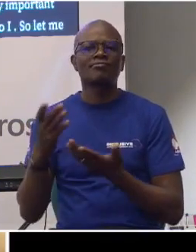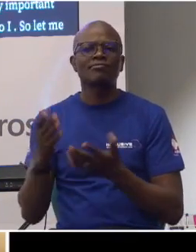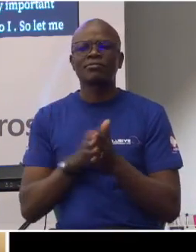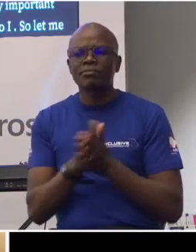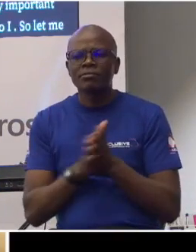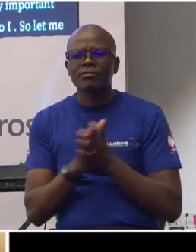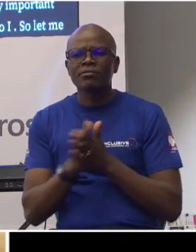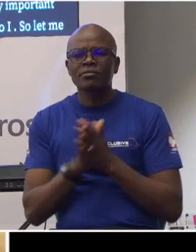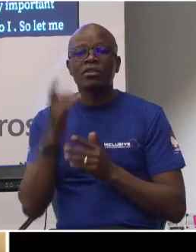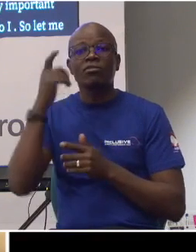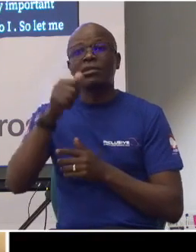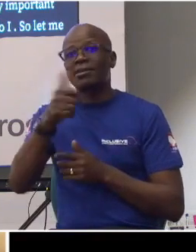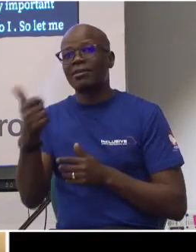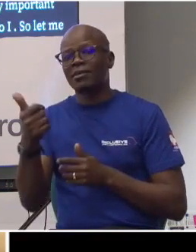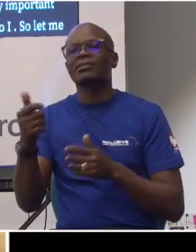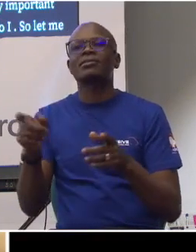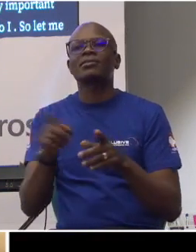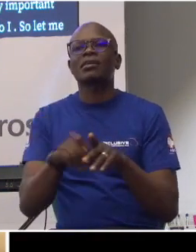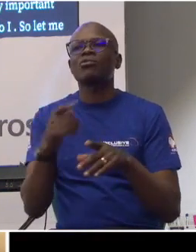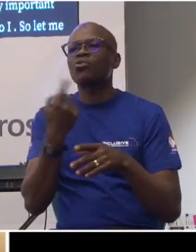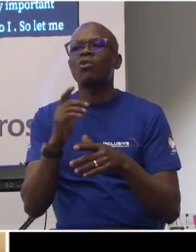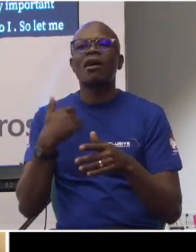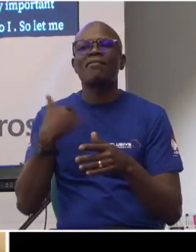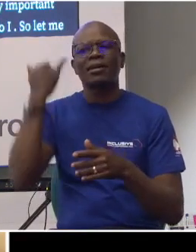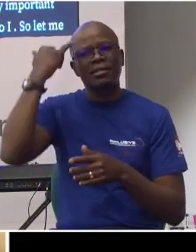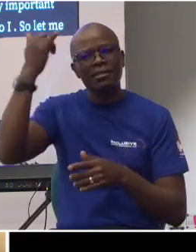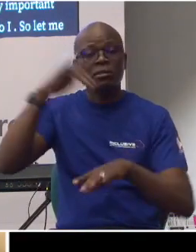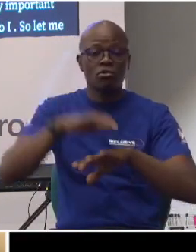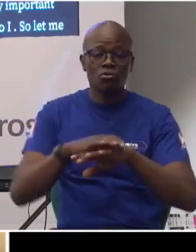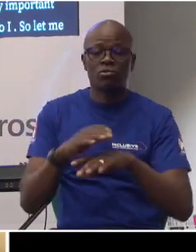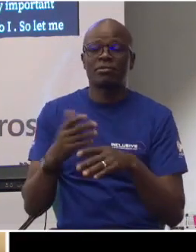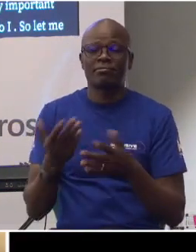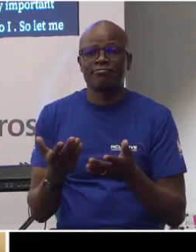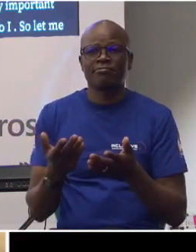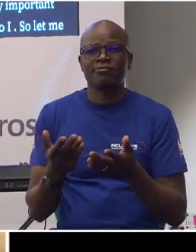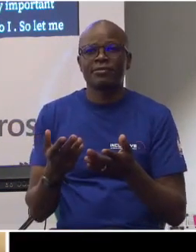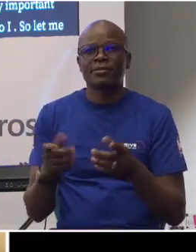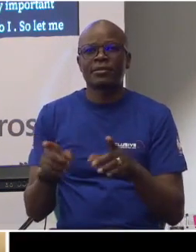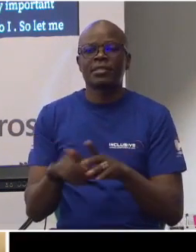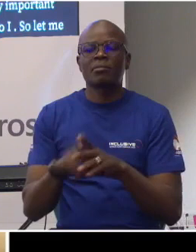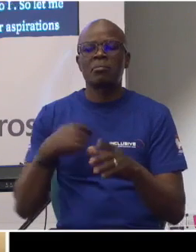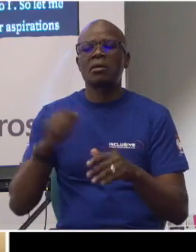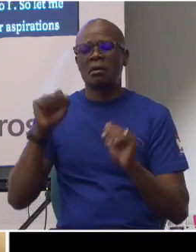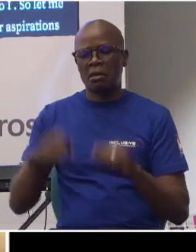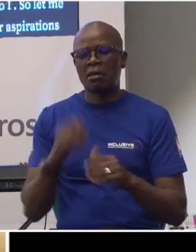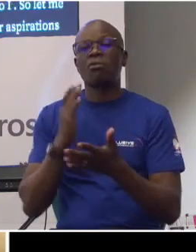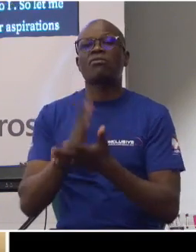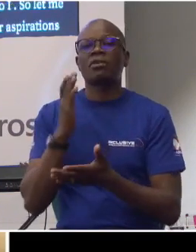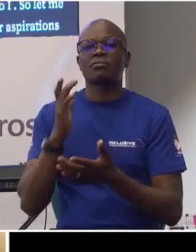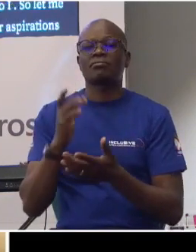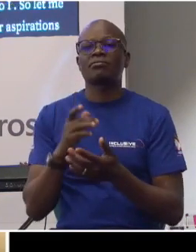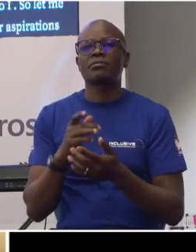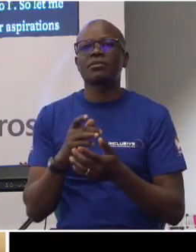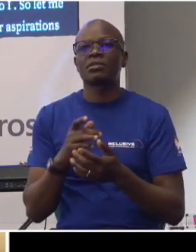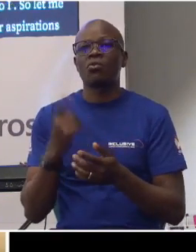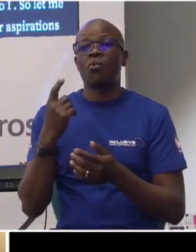other. You never know who might have an idea that could help you get to where you want to go. I can confirm to you one really important life